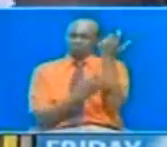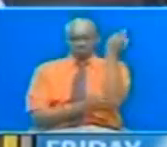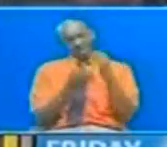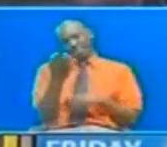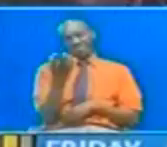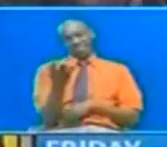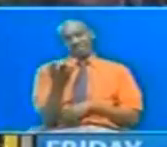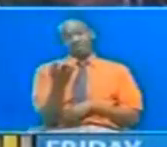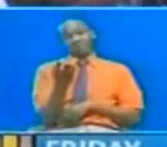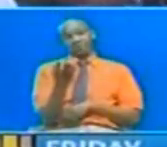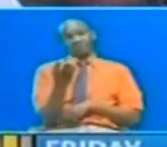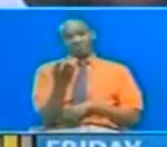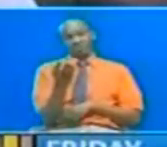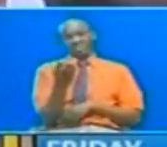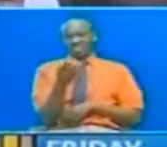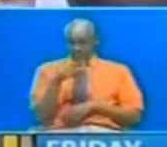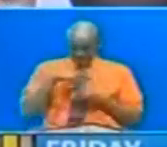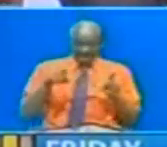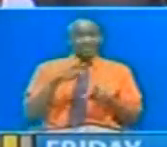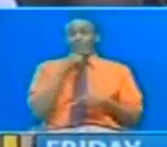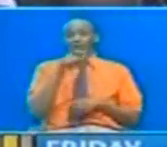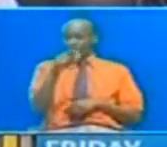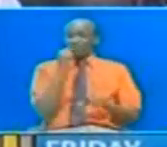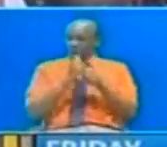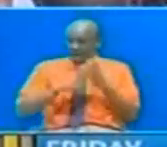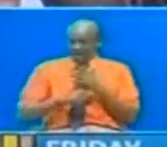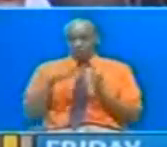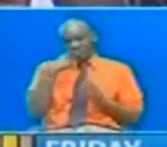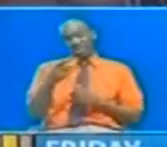And because of his hardworking,